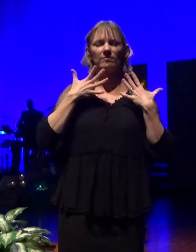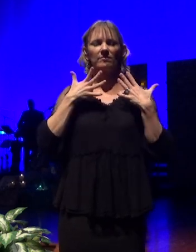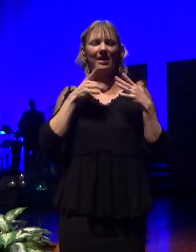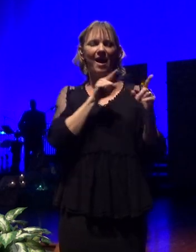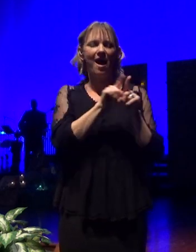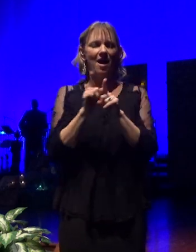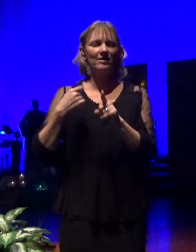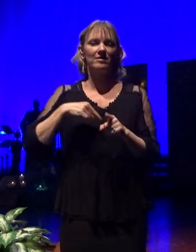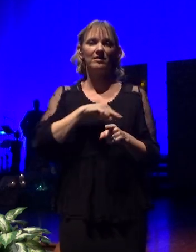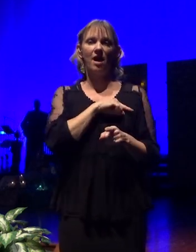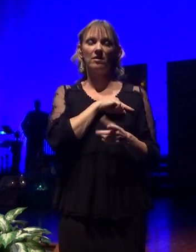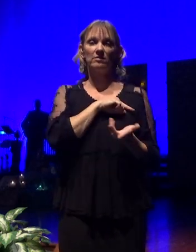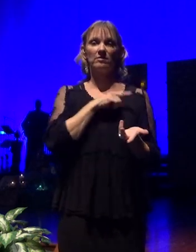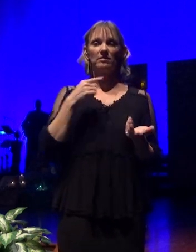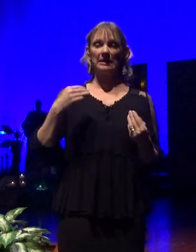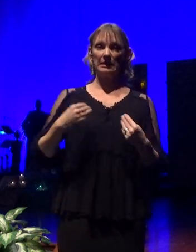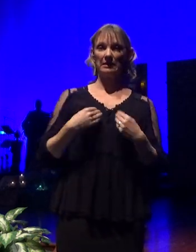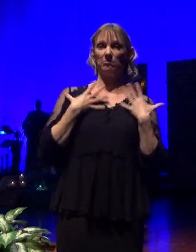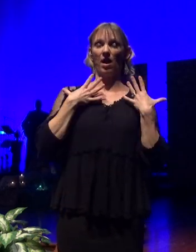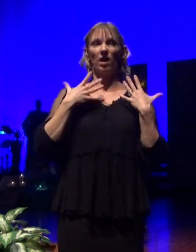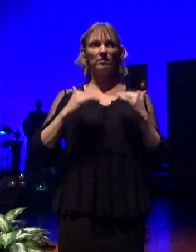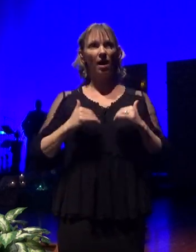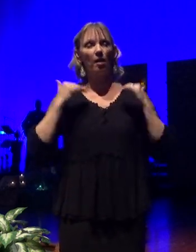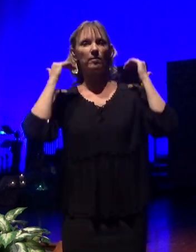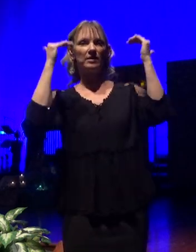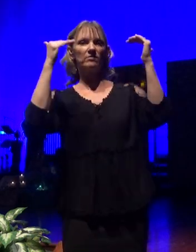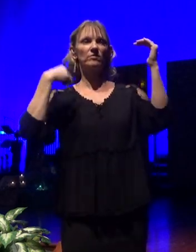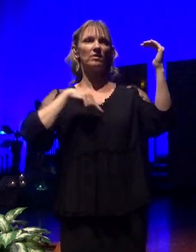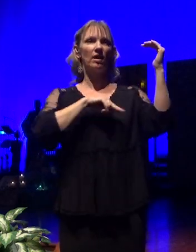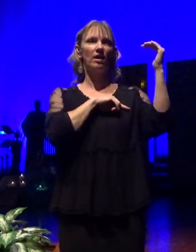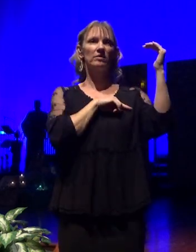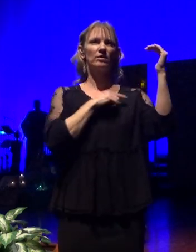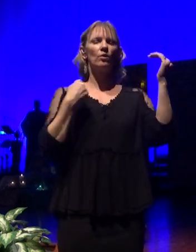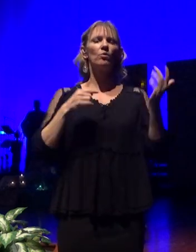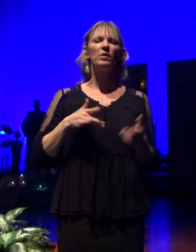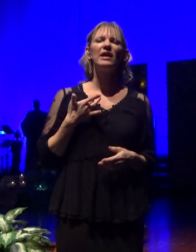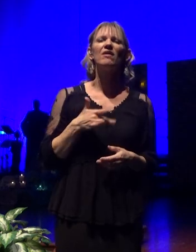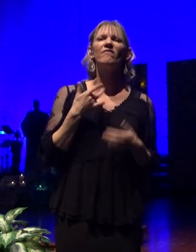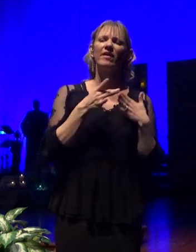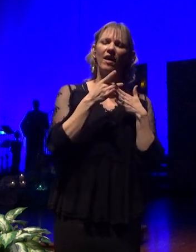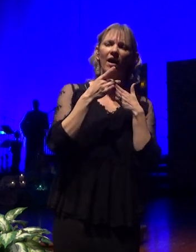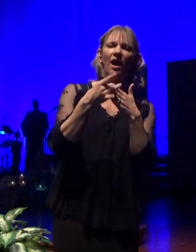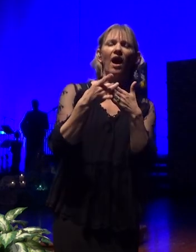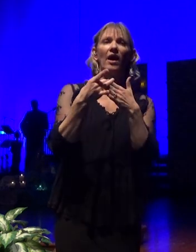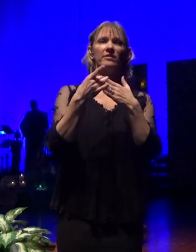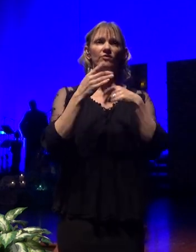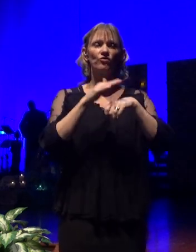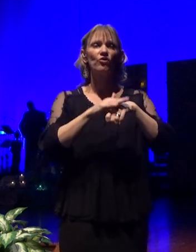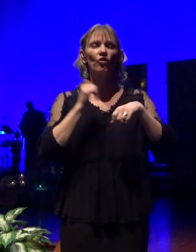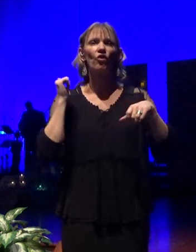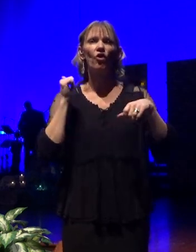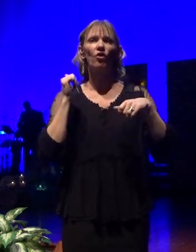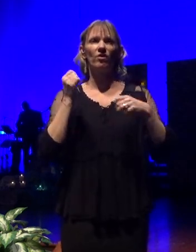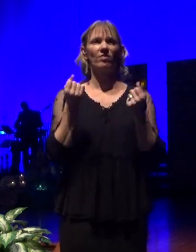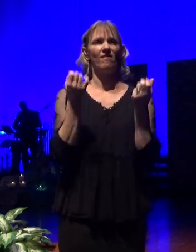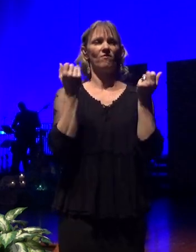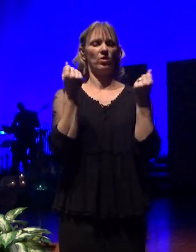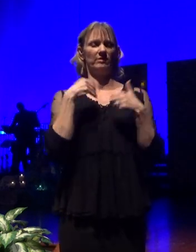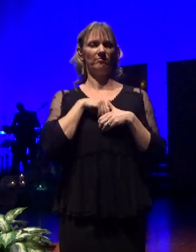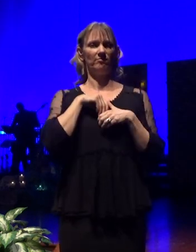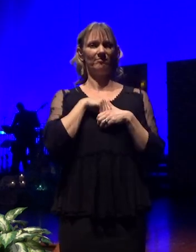us. And it inspires and uplifts us, and we feel that guidance and that call and that voice within us that